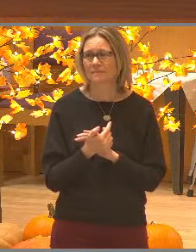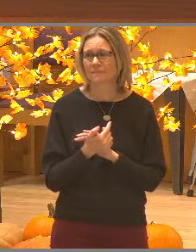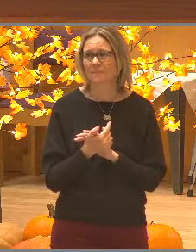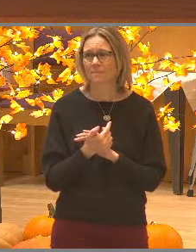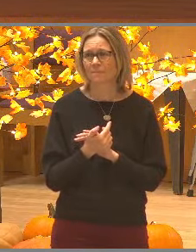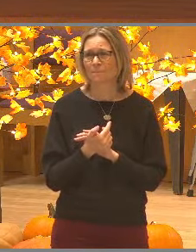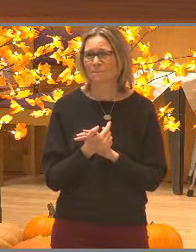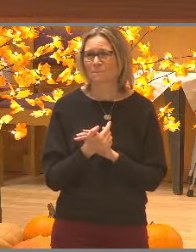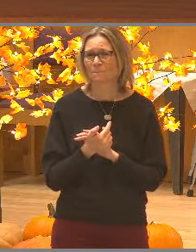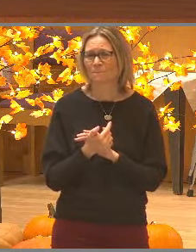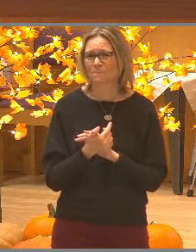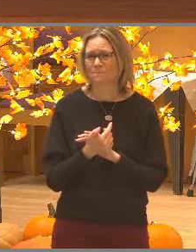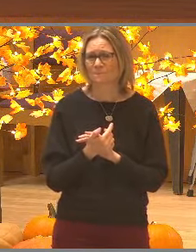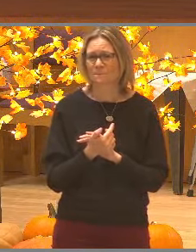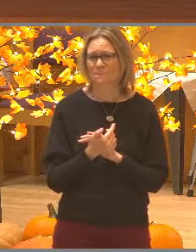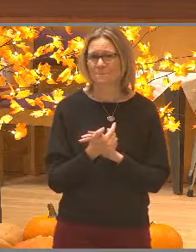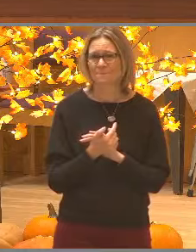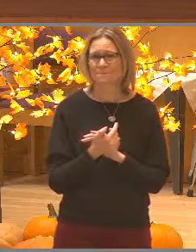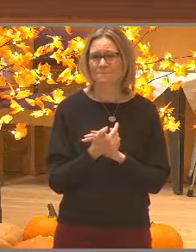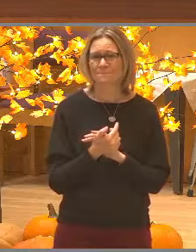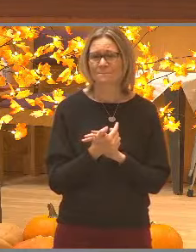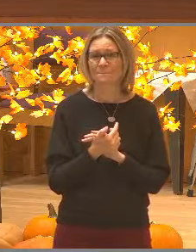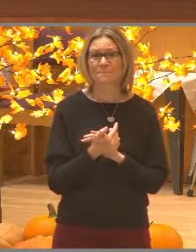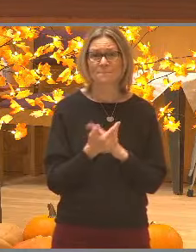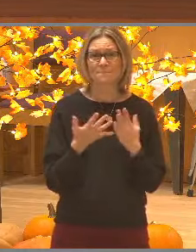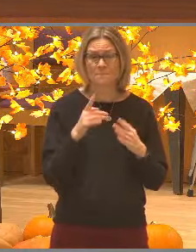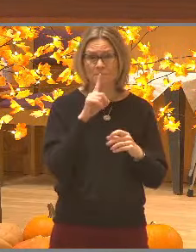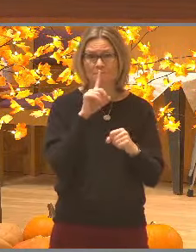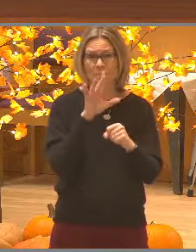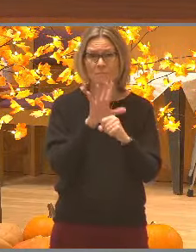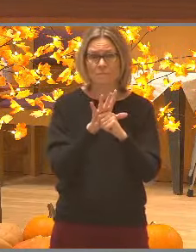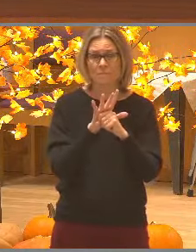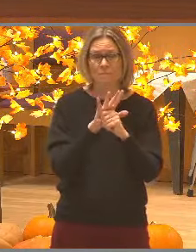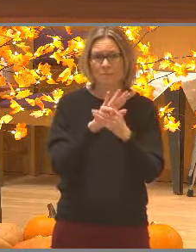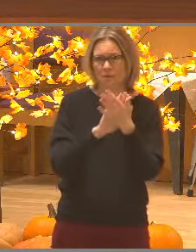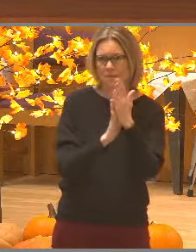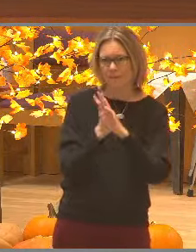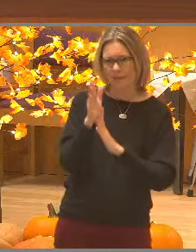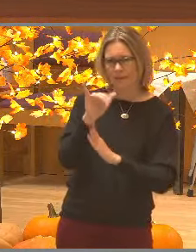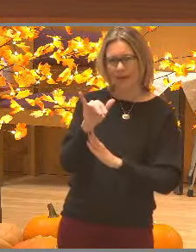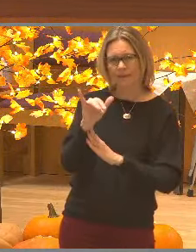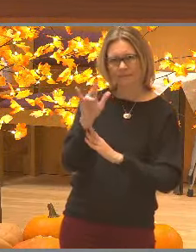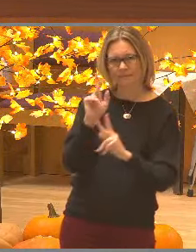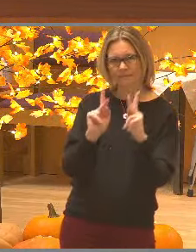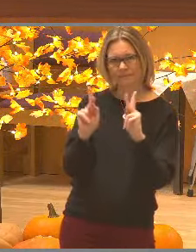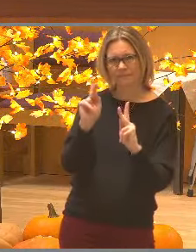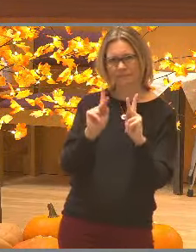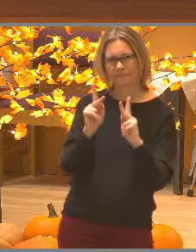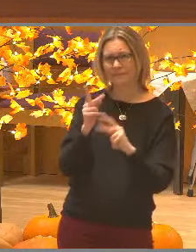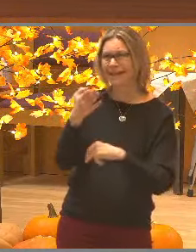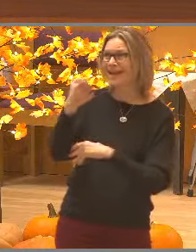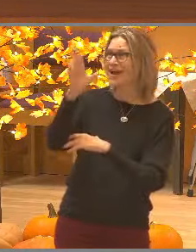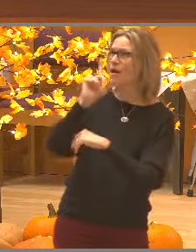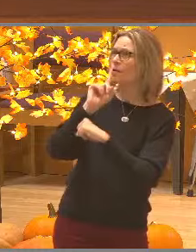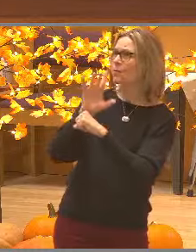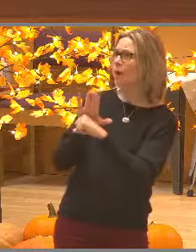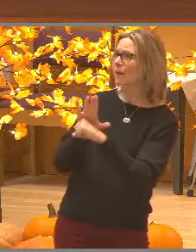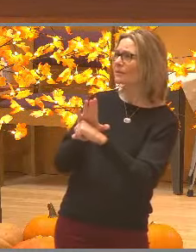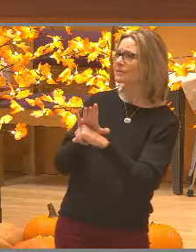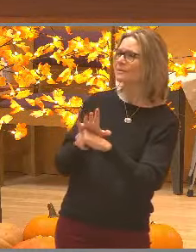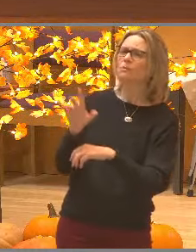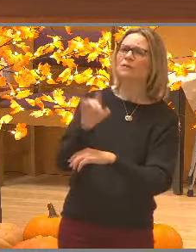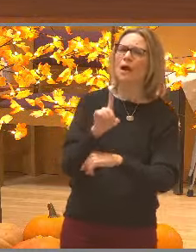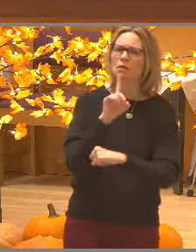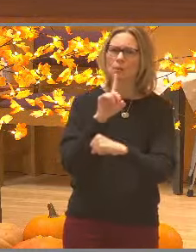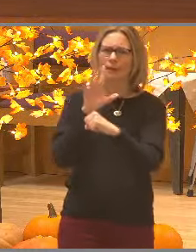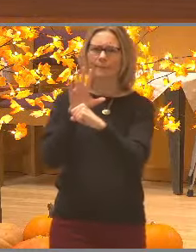We have promised to be that, and God has promised to be with us. And we have committed also to